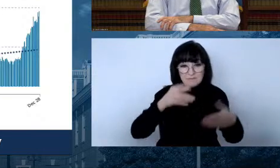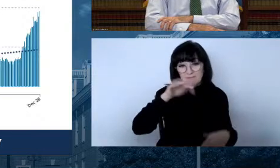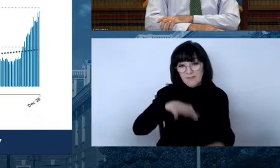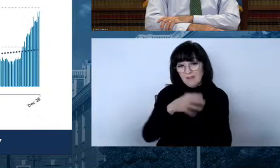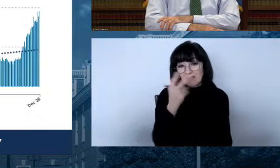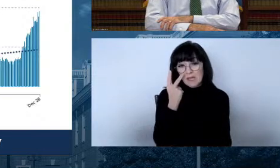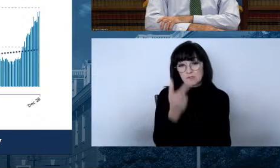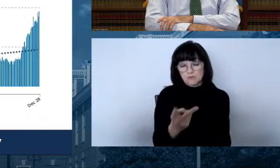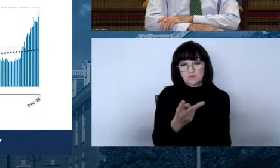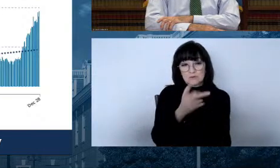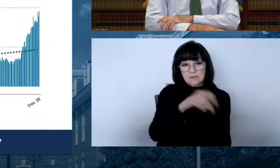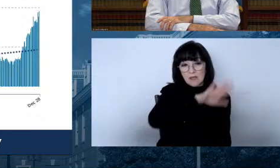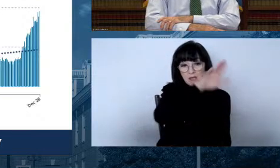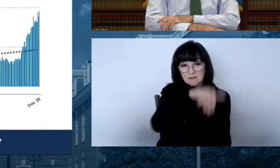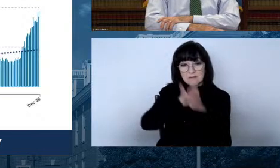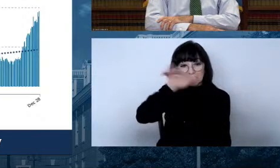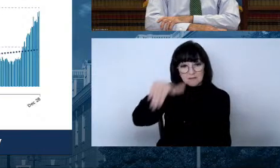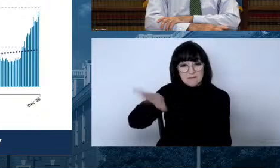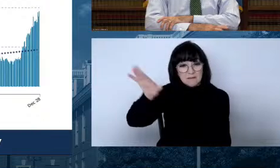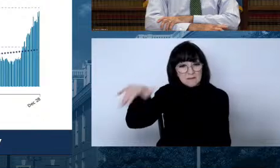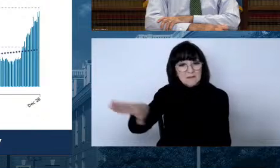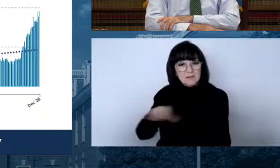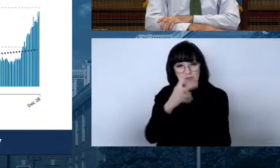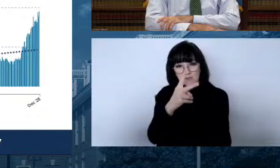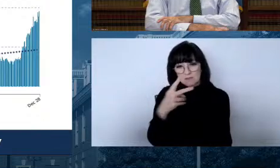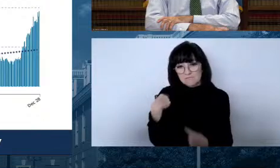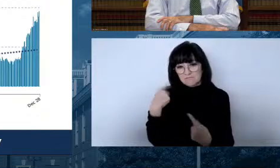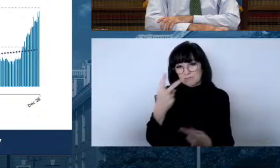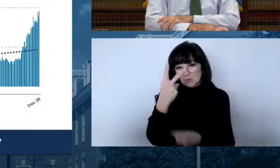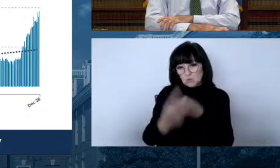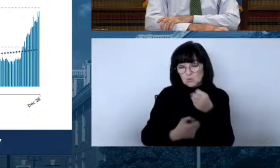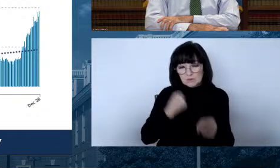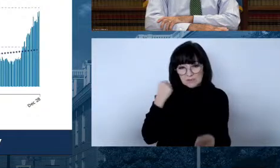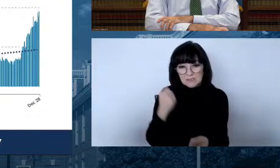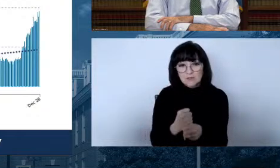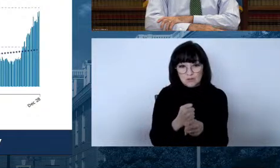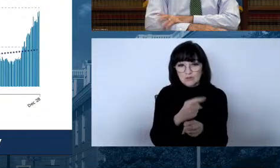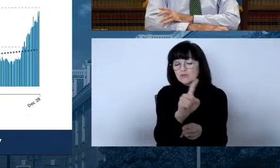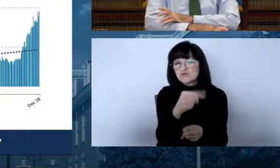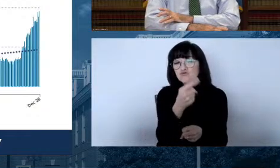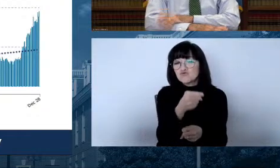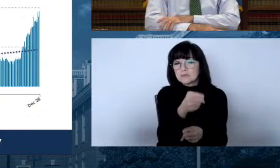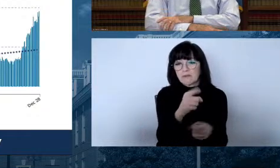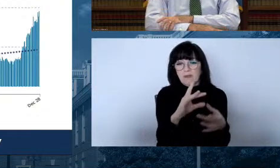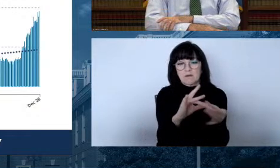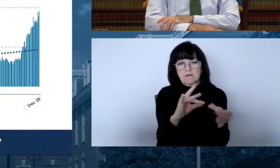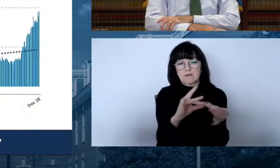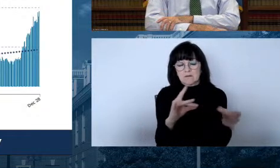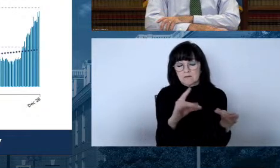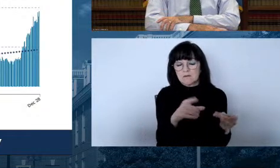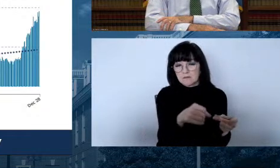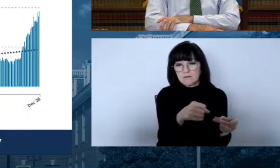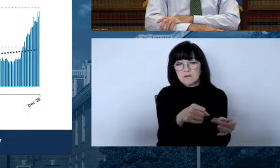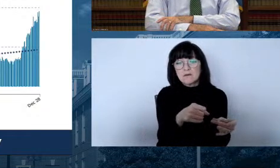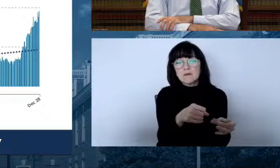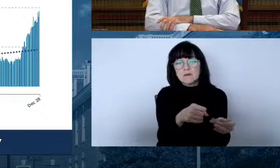of COVID-19, the roller coaster ride. That's just the hospitalization side. It's not the